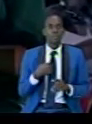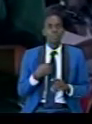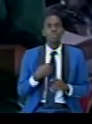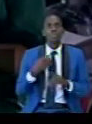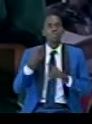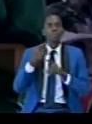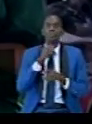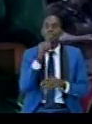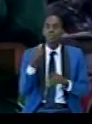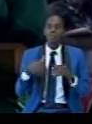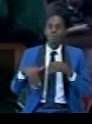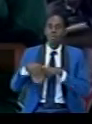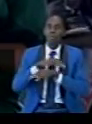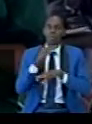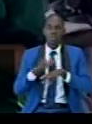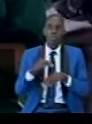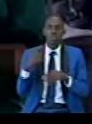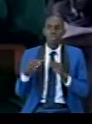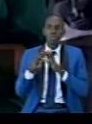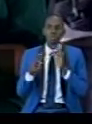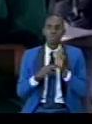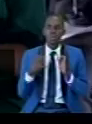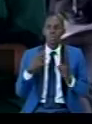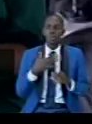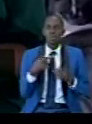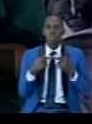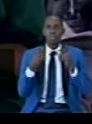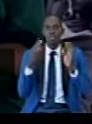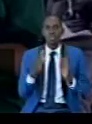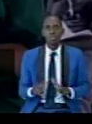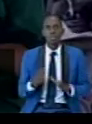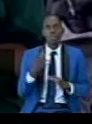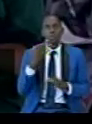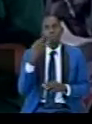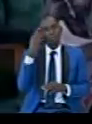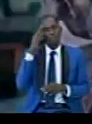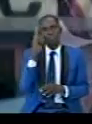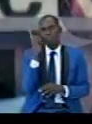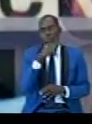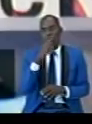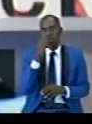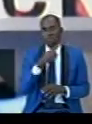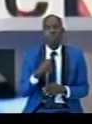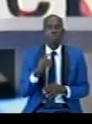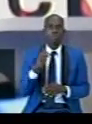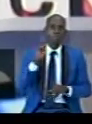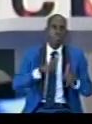mine enemies, for false witnesses are risen up